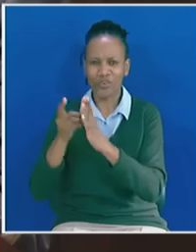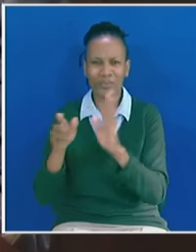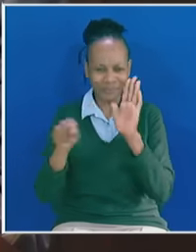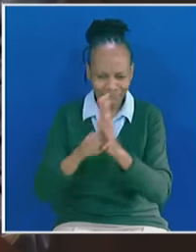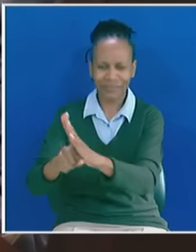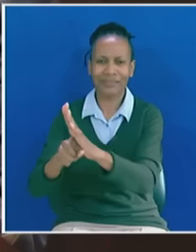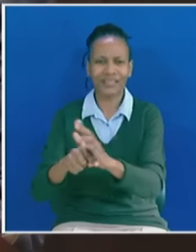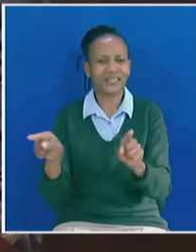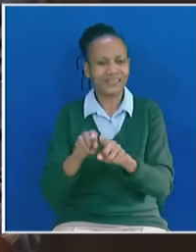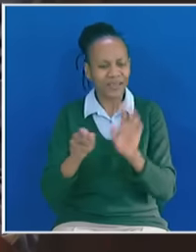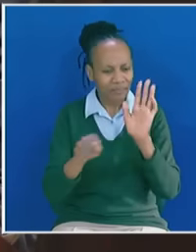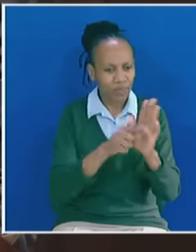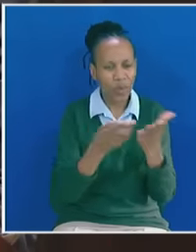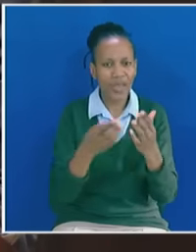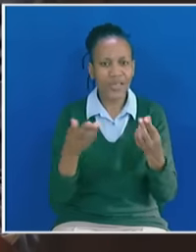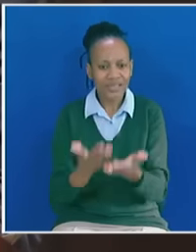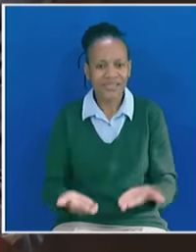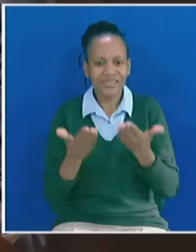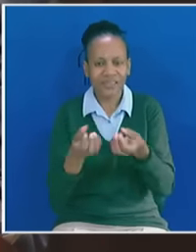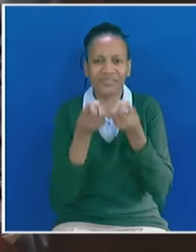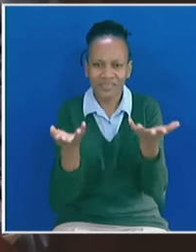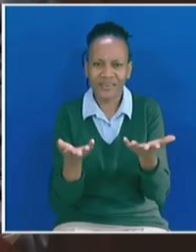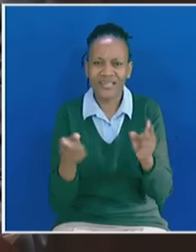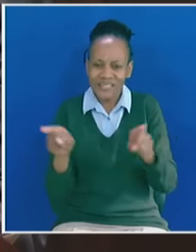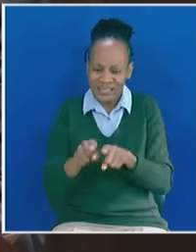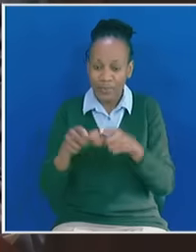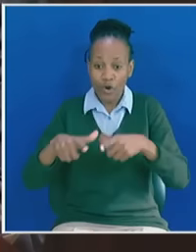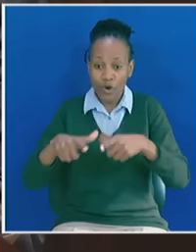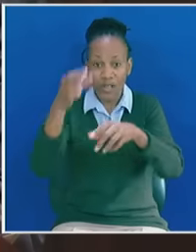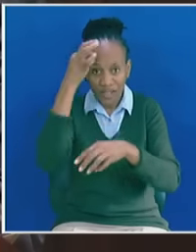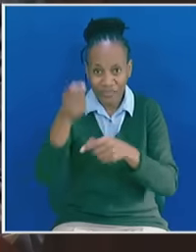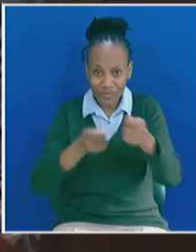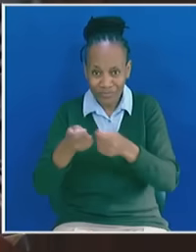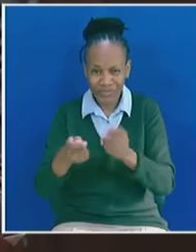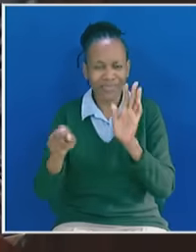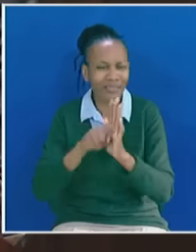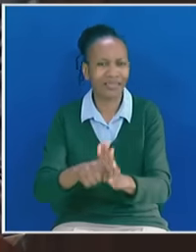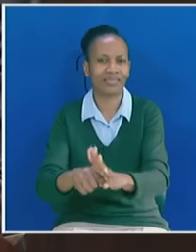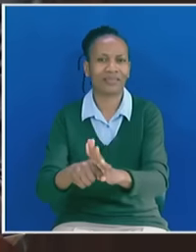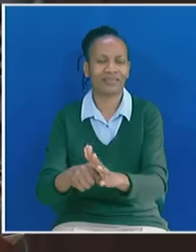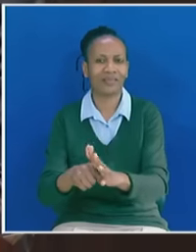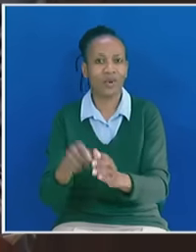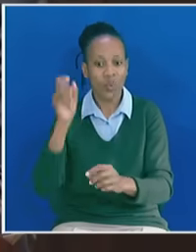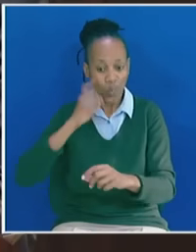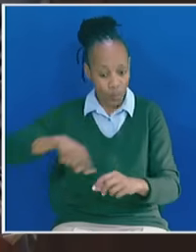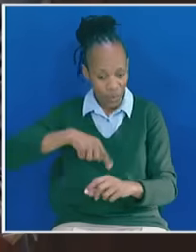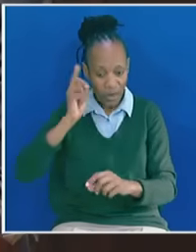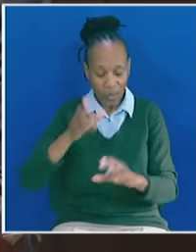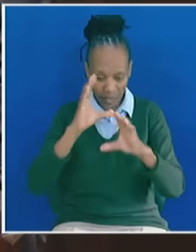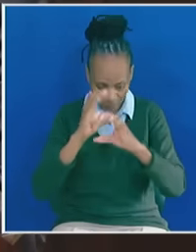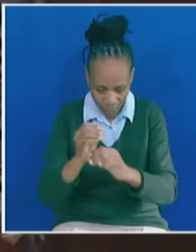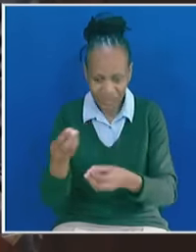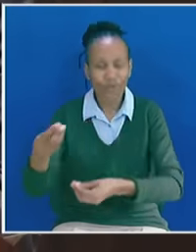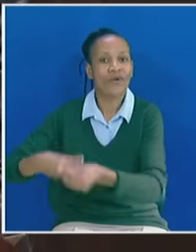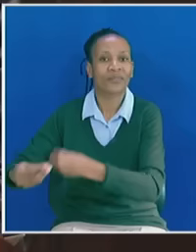delivery, and ultimately stability, particularly at the local level. We will continue focusing on corruption with the public service and